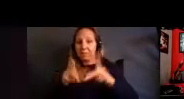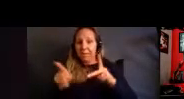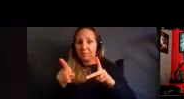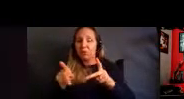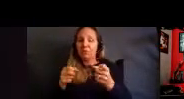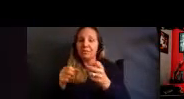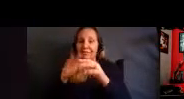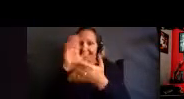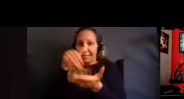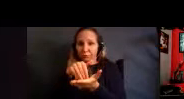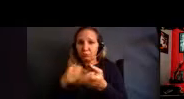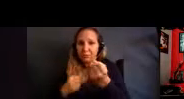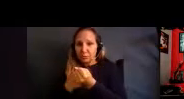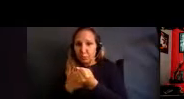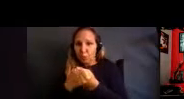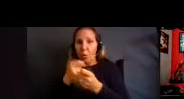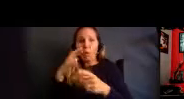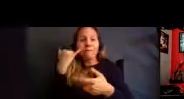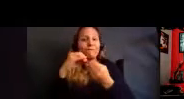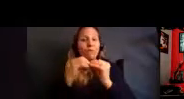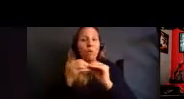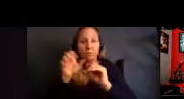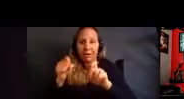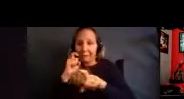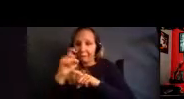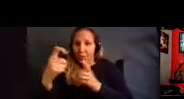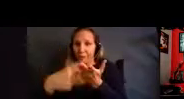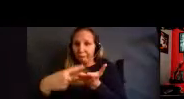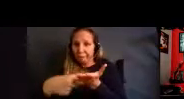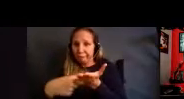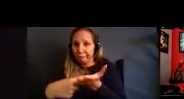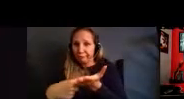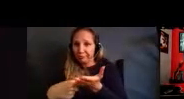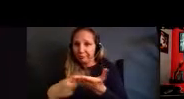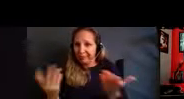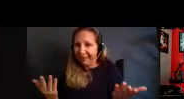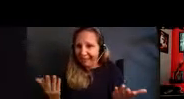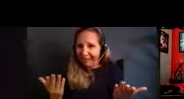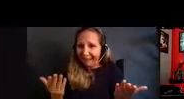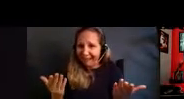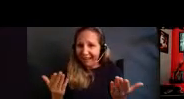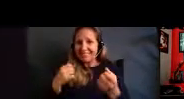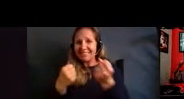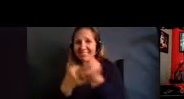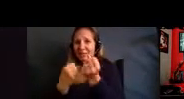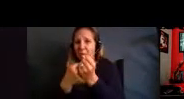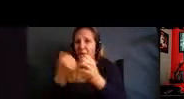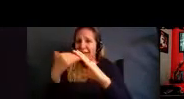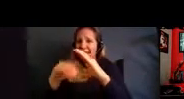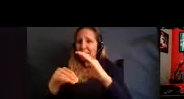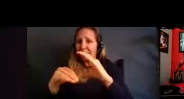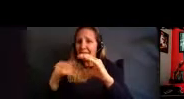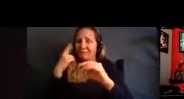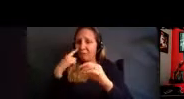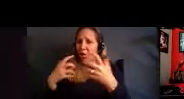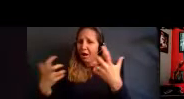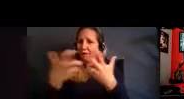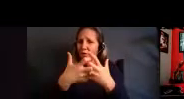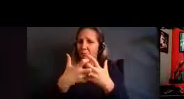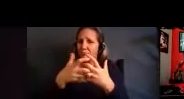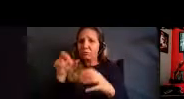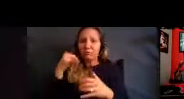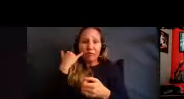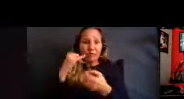vancity.com or a phone number that you can call. How easy is it to set up a support email address for accommodations or even a phone